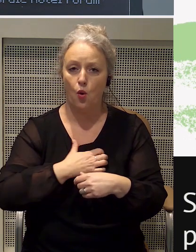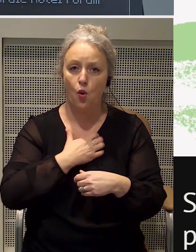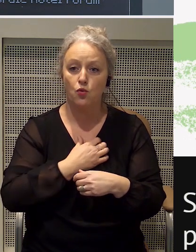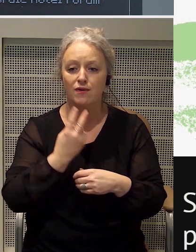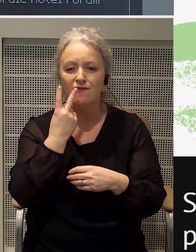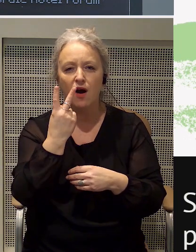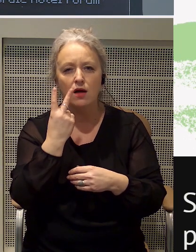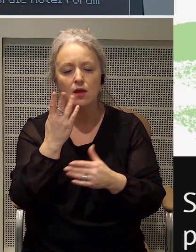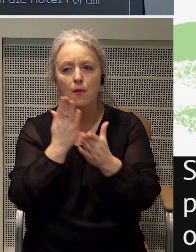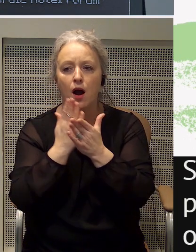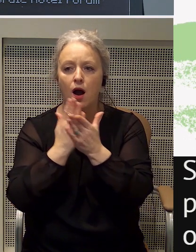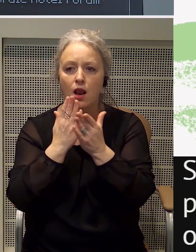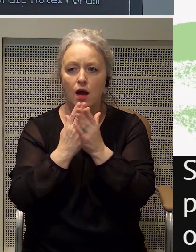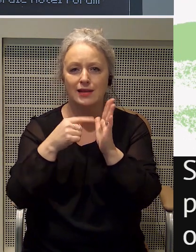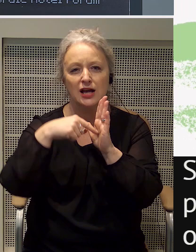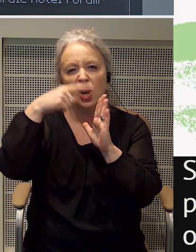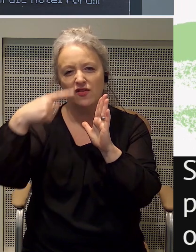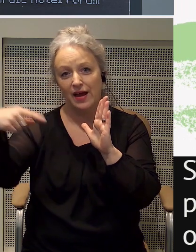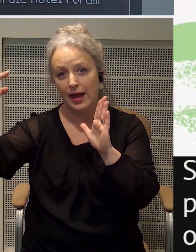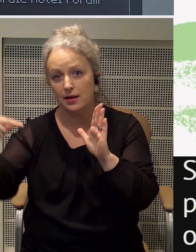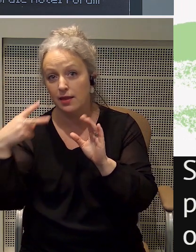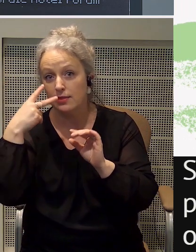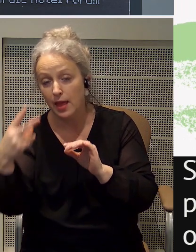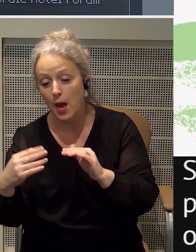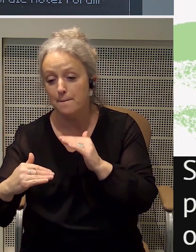see different features. And